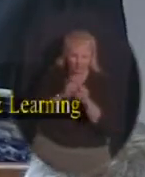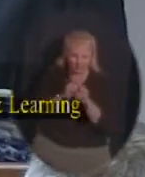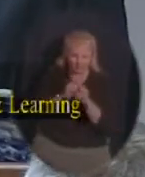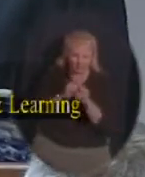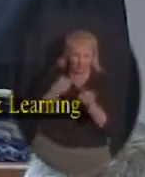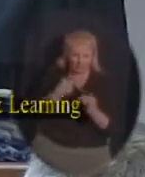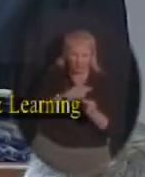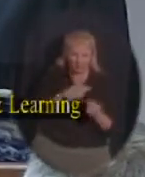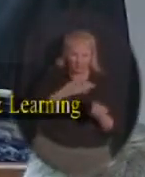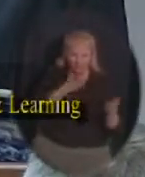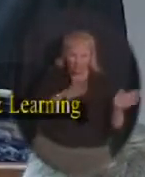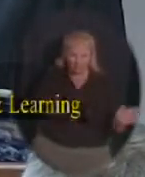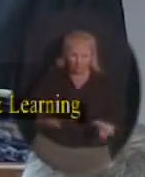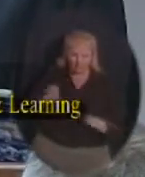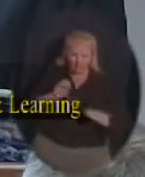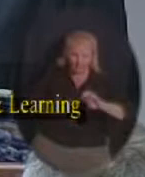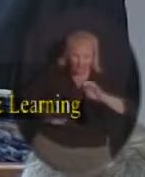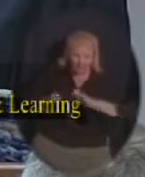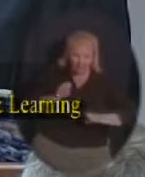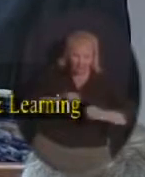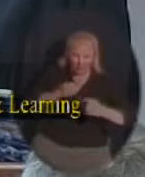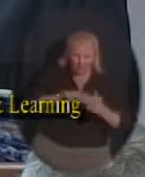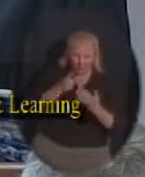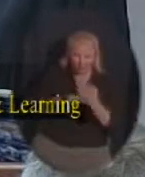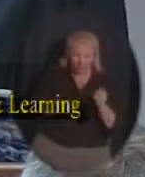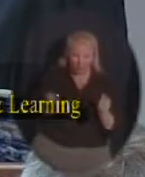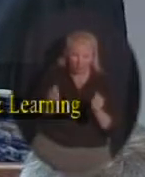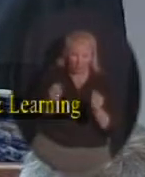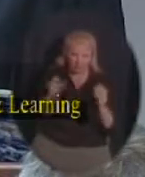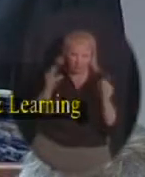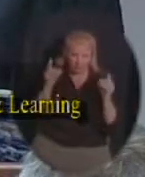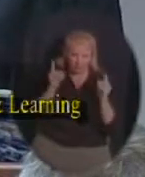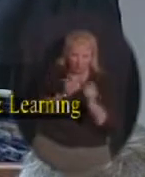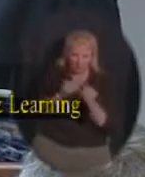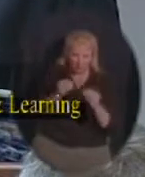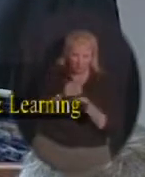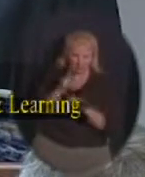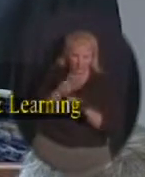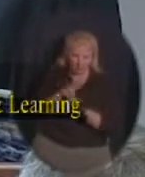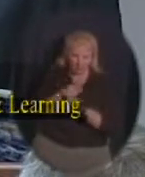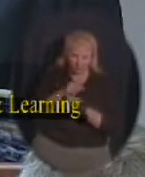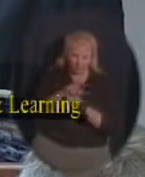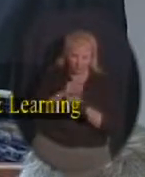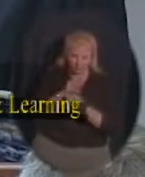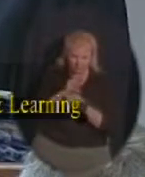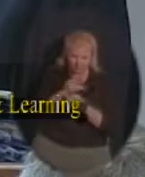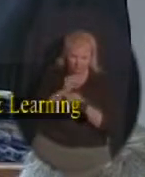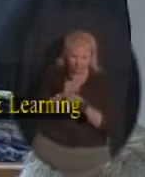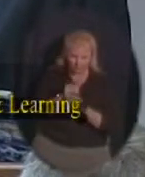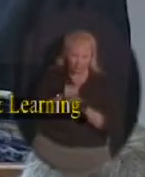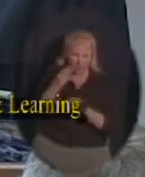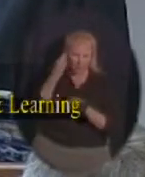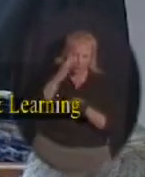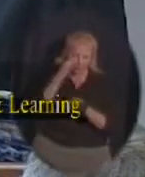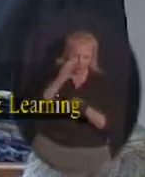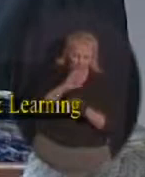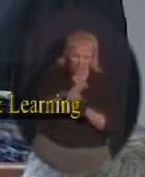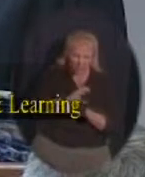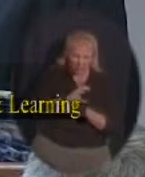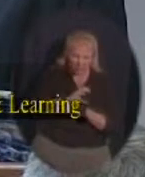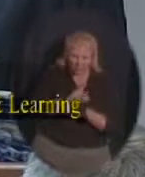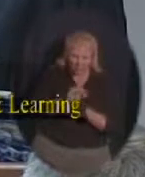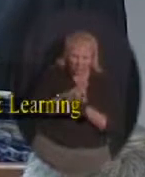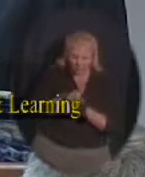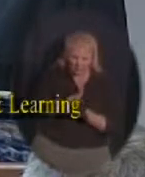an evaluation program meeting with Dr. Graham. We already know, of course, that the Clark County School District, which implements this, studies 30